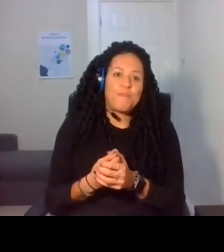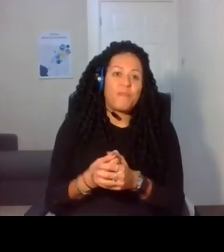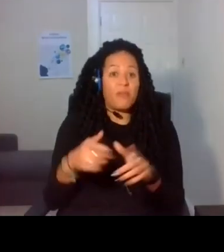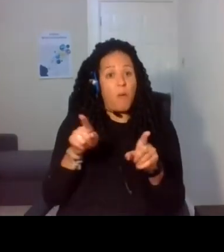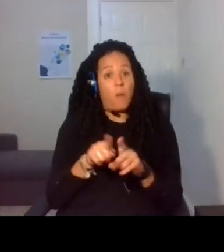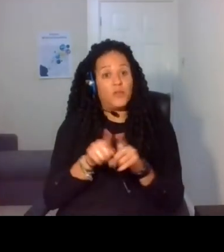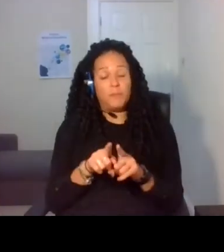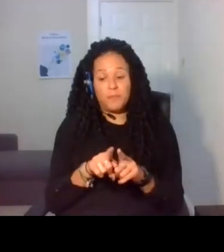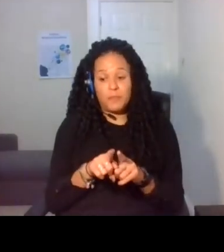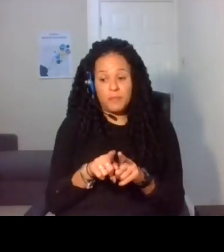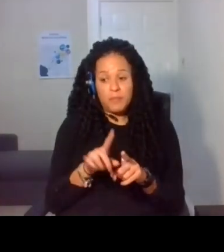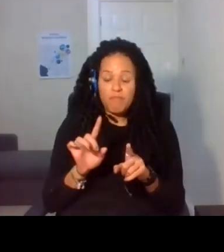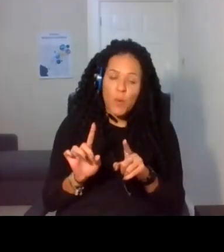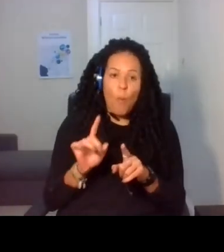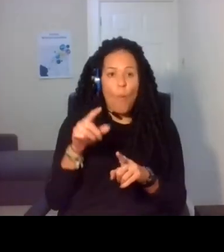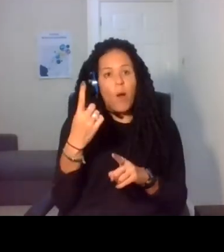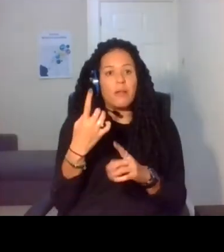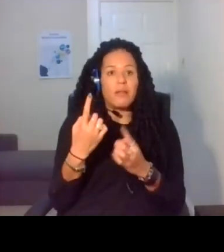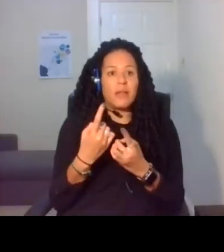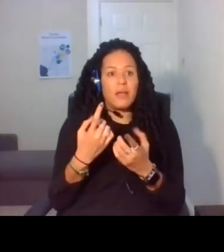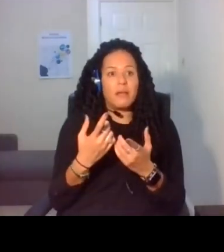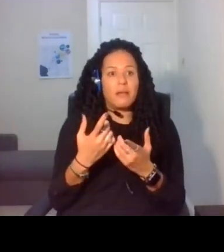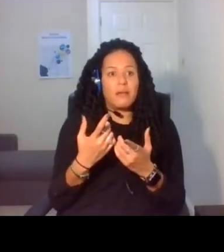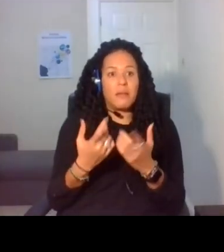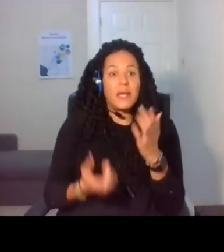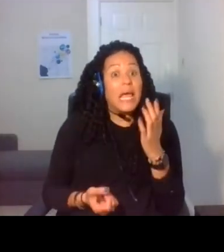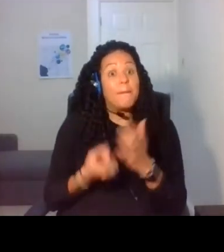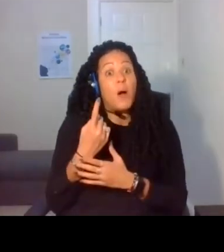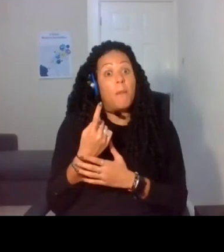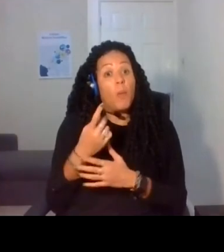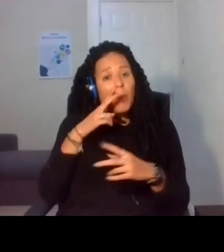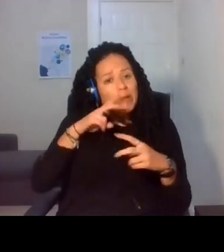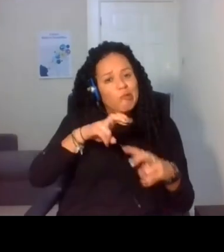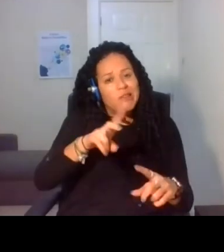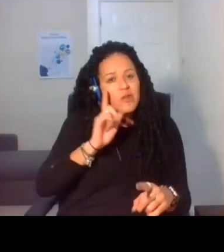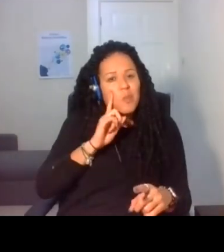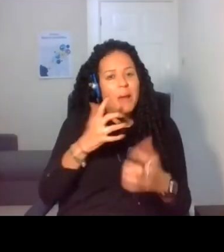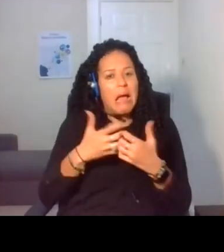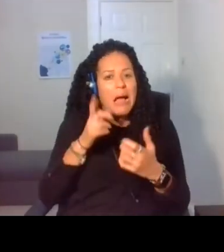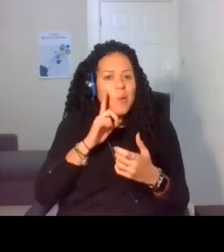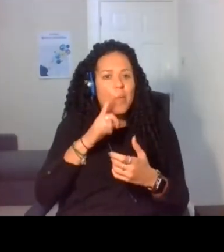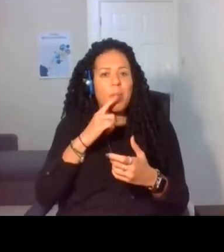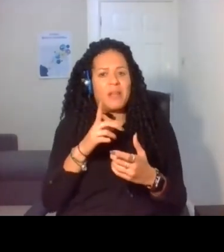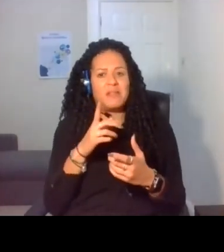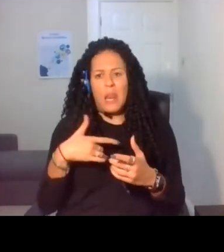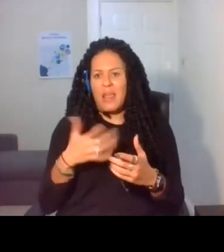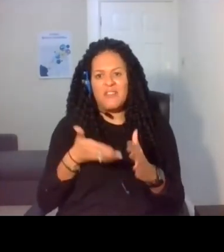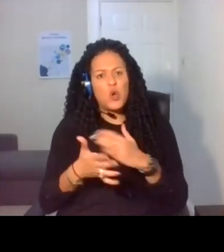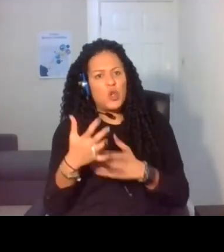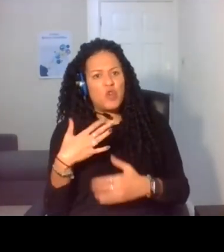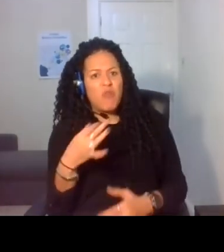of the, one of the things that did come out from looking at these women and how women's lives have been underrepresented in